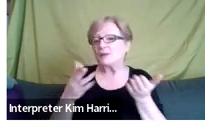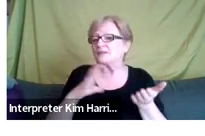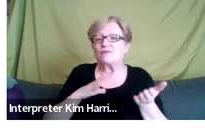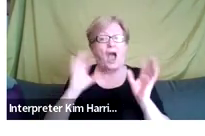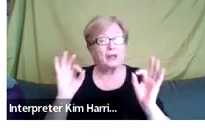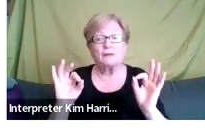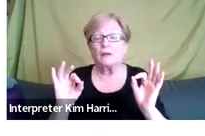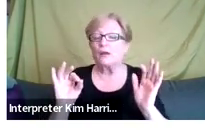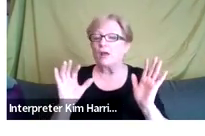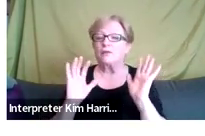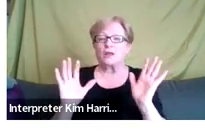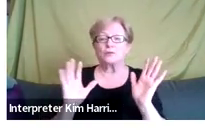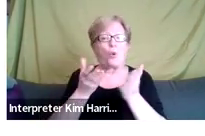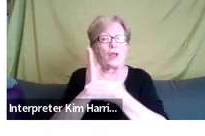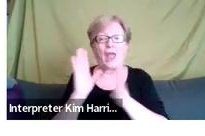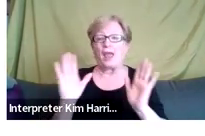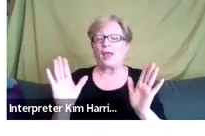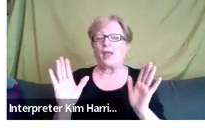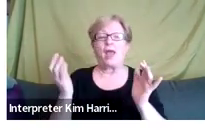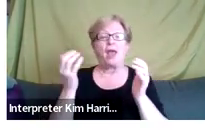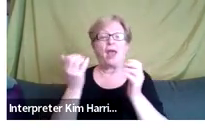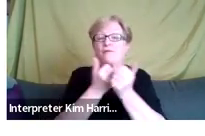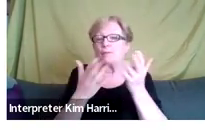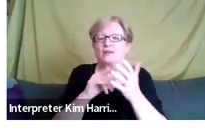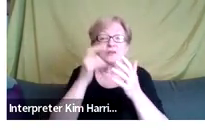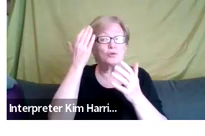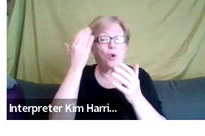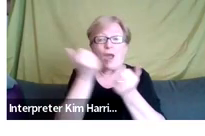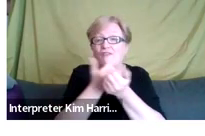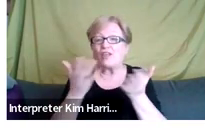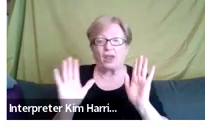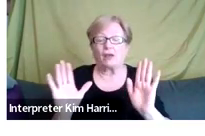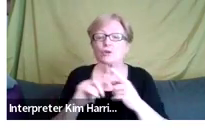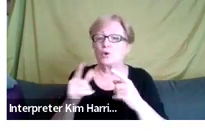we're all, you know, coming from wherever we're coming from. So